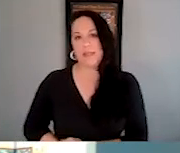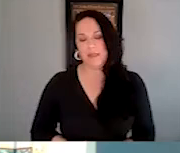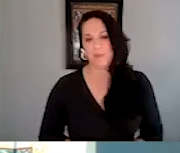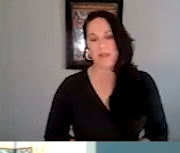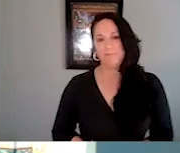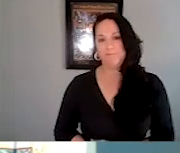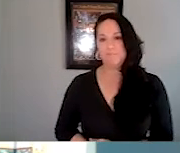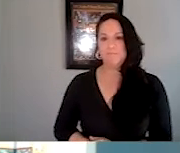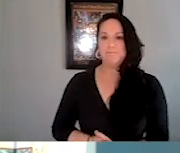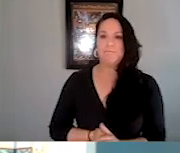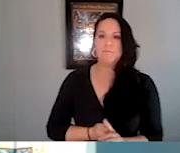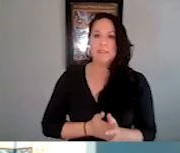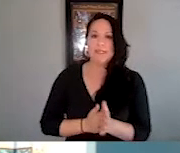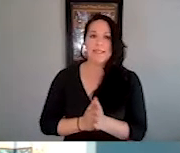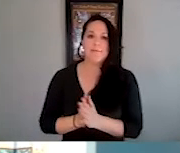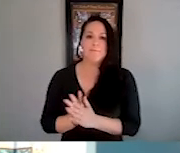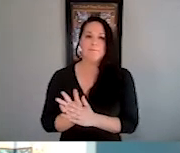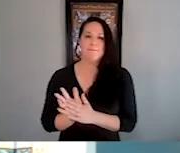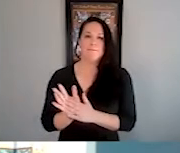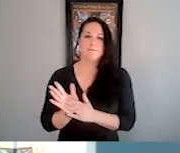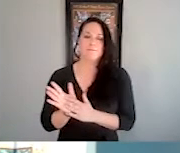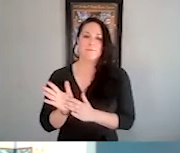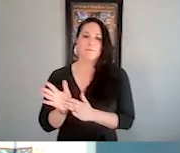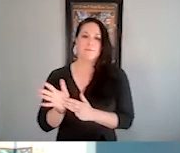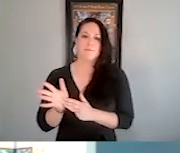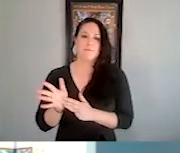that trend data as well. Next slide.